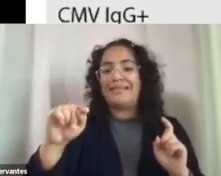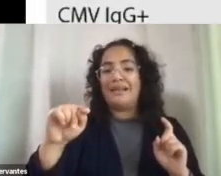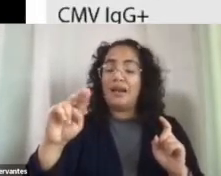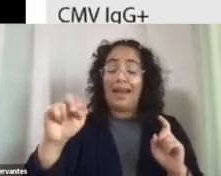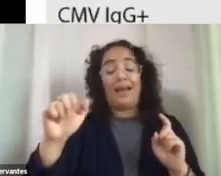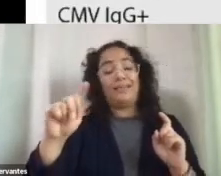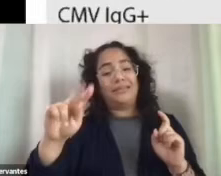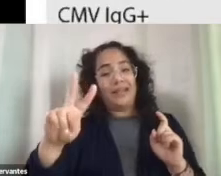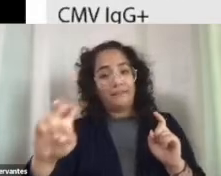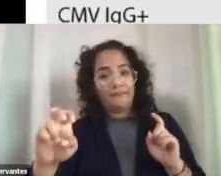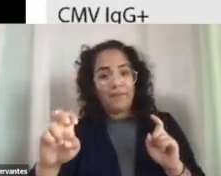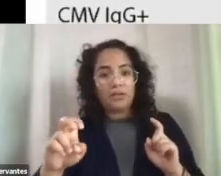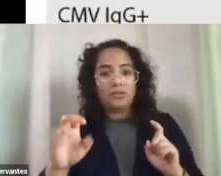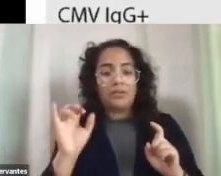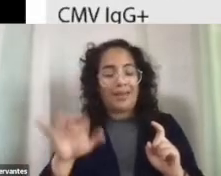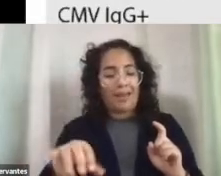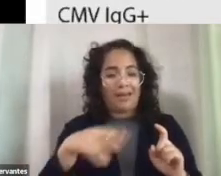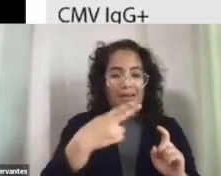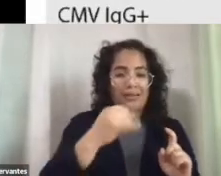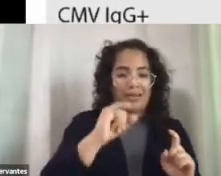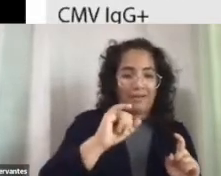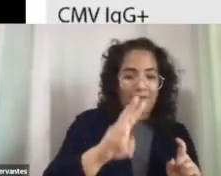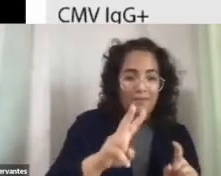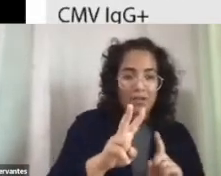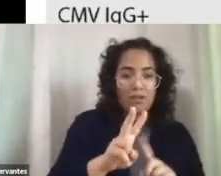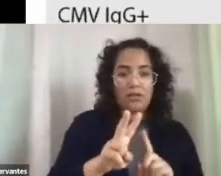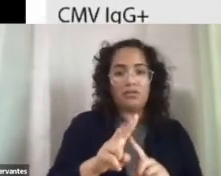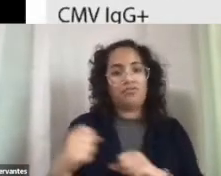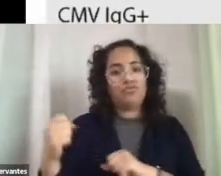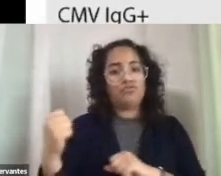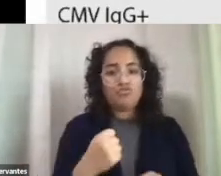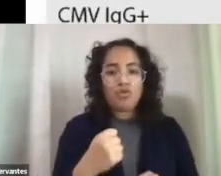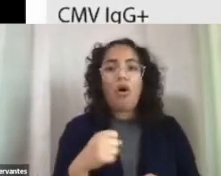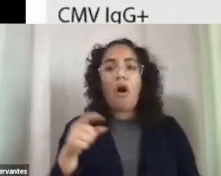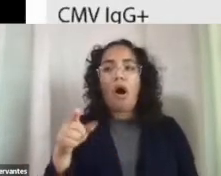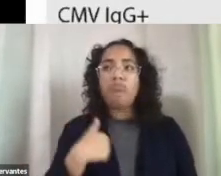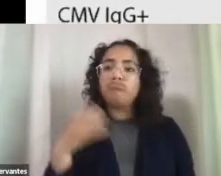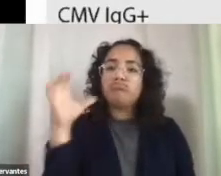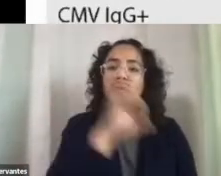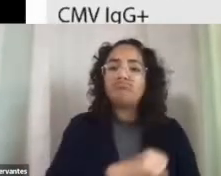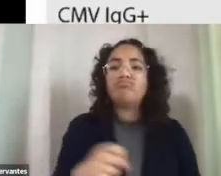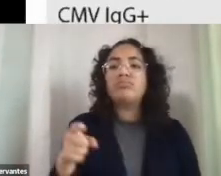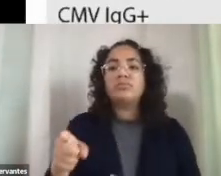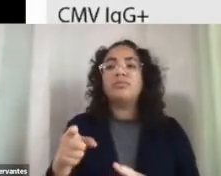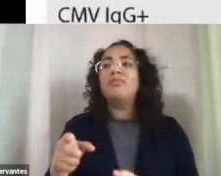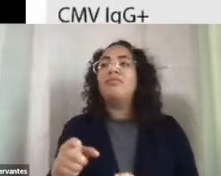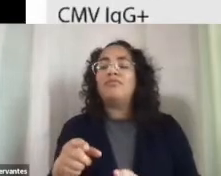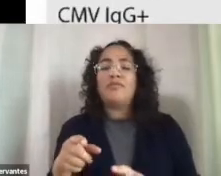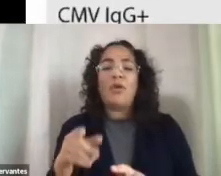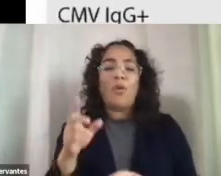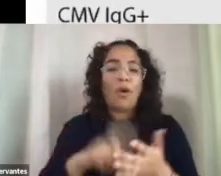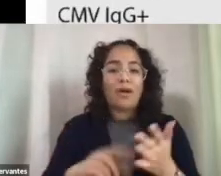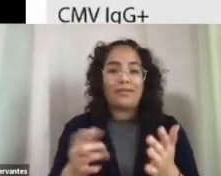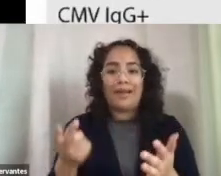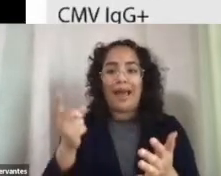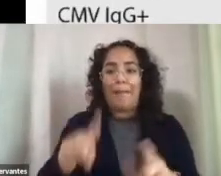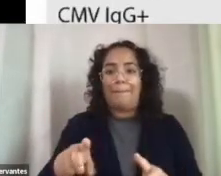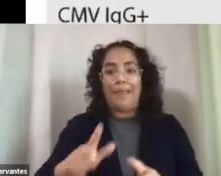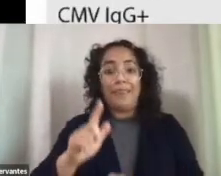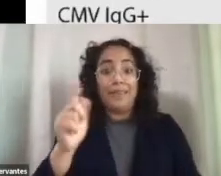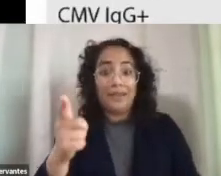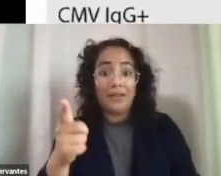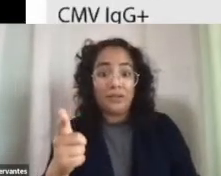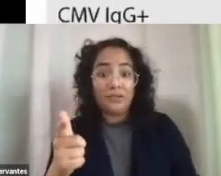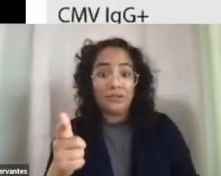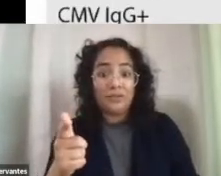being HIV positive was a strong predictor in our study of reporting post-COVID neurocognitive symptoms that did